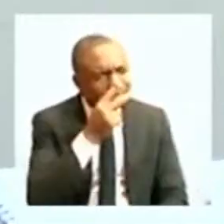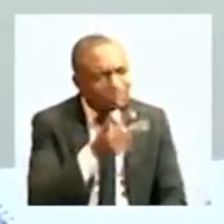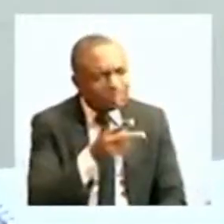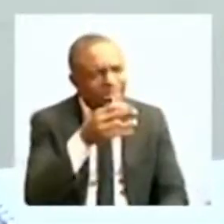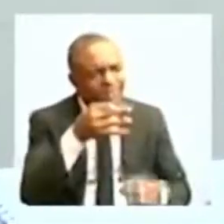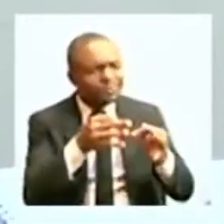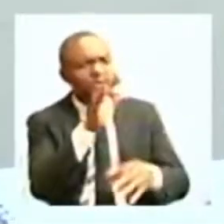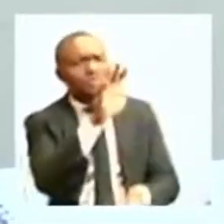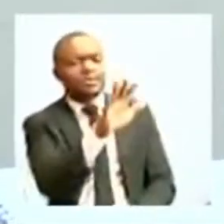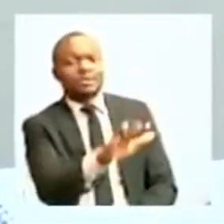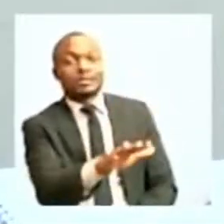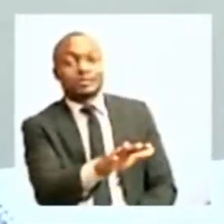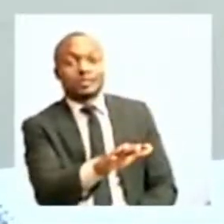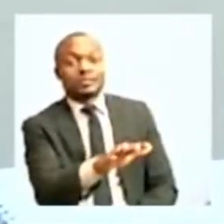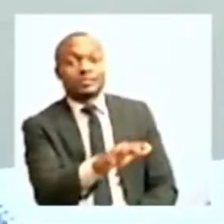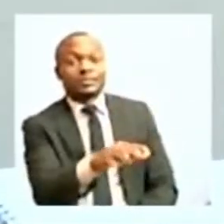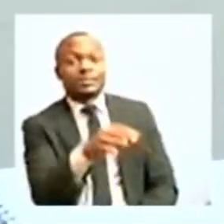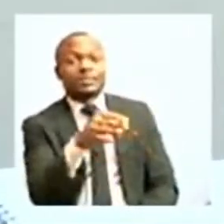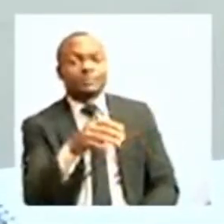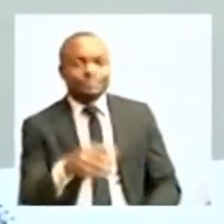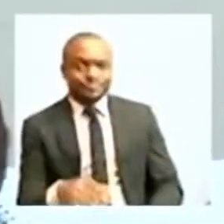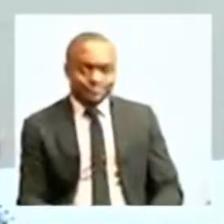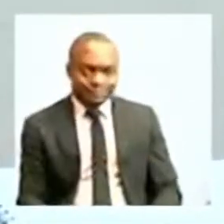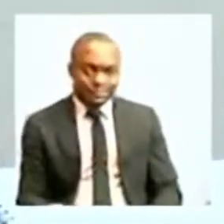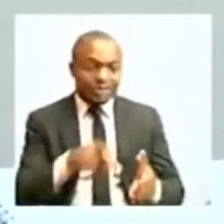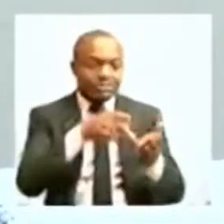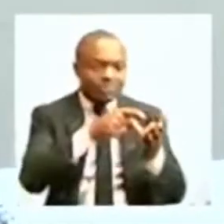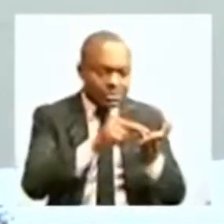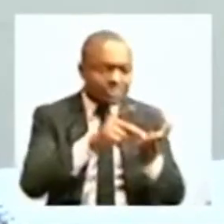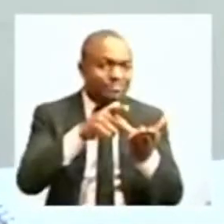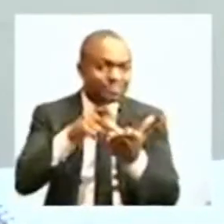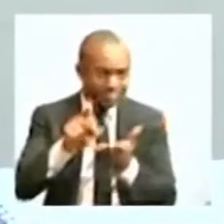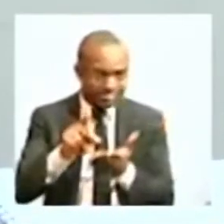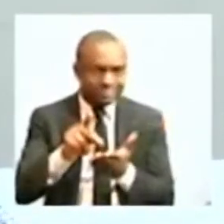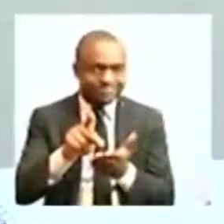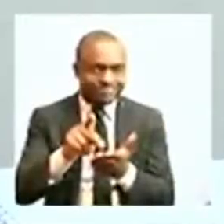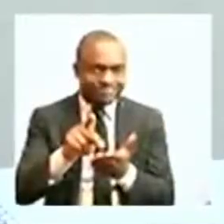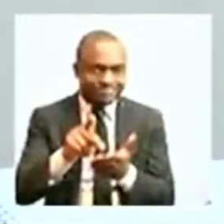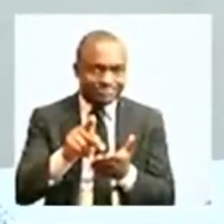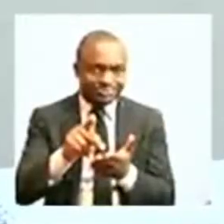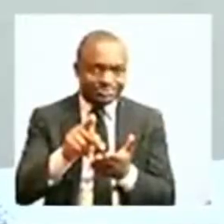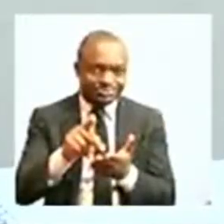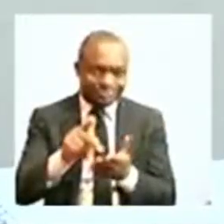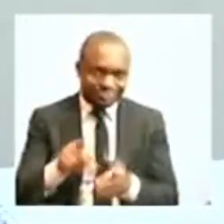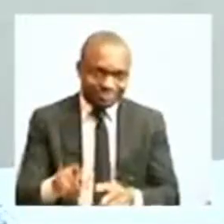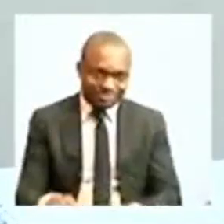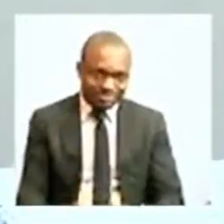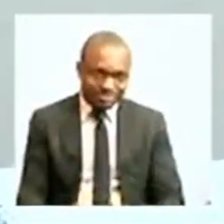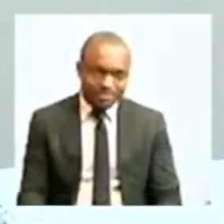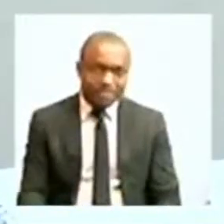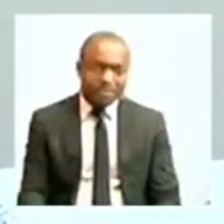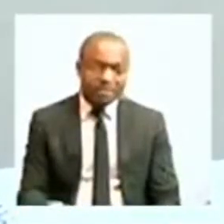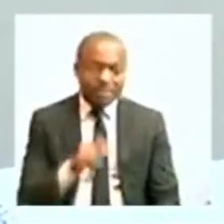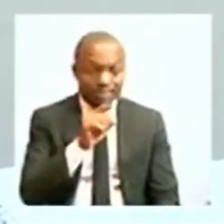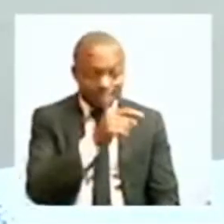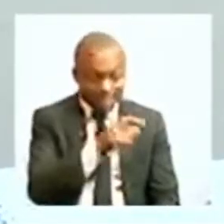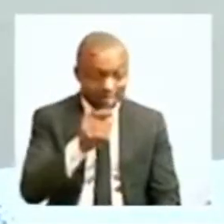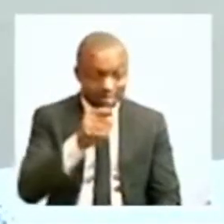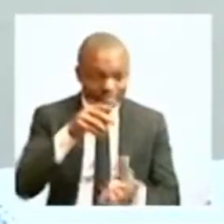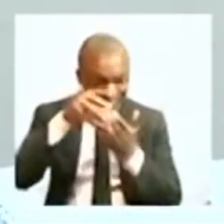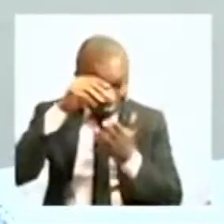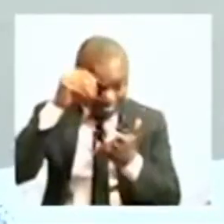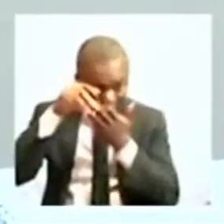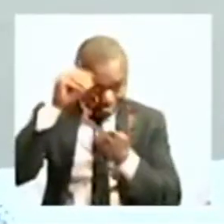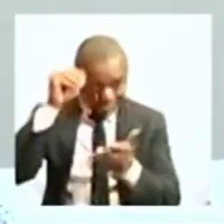in college, and we are paying for them, that they are getting the training. Then the other one